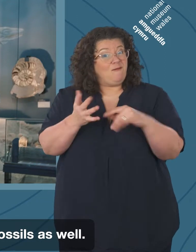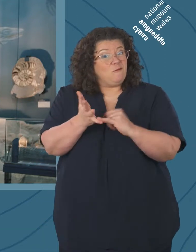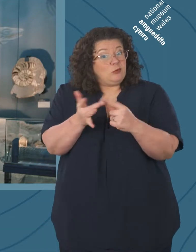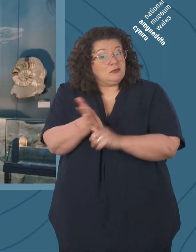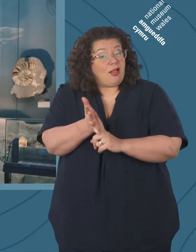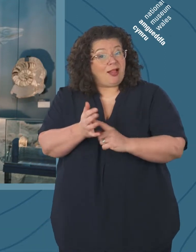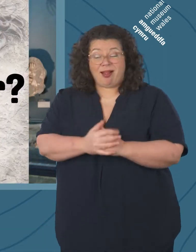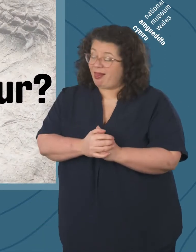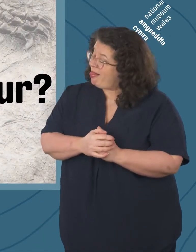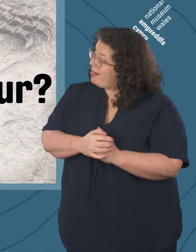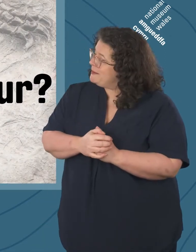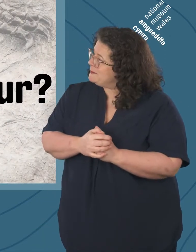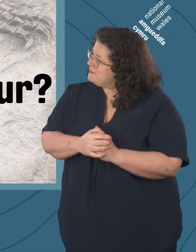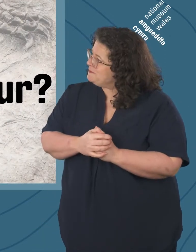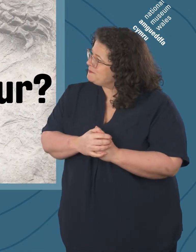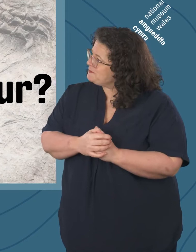well.